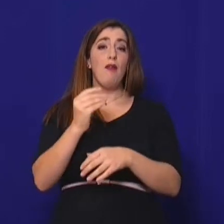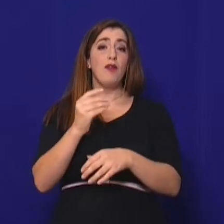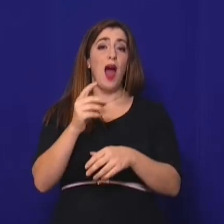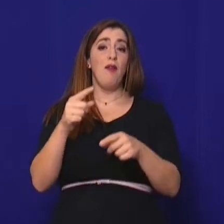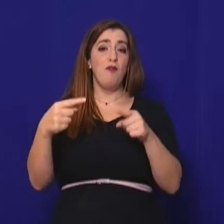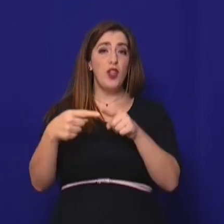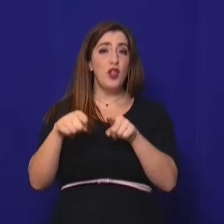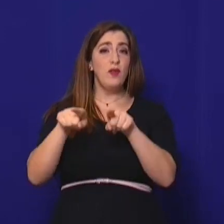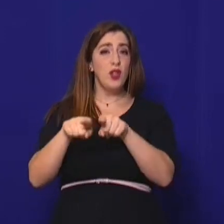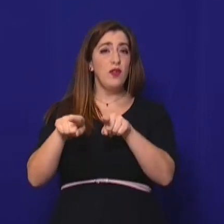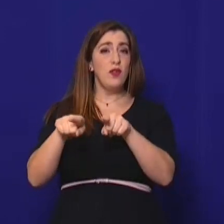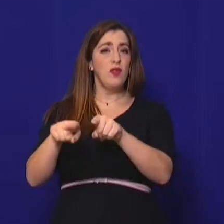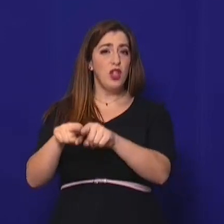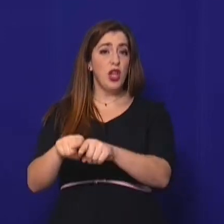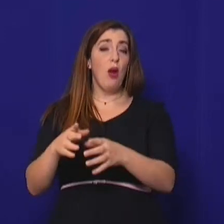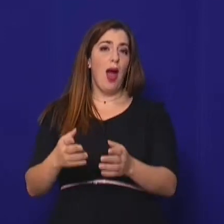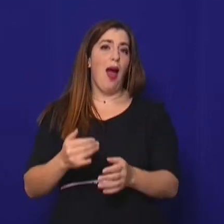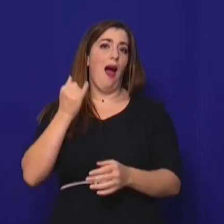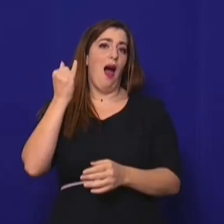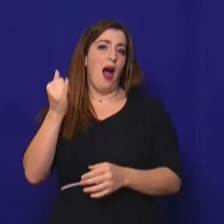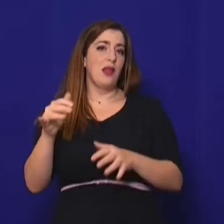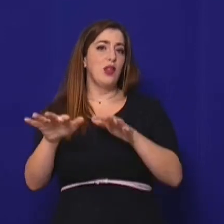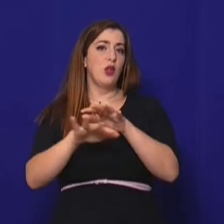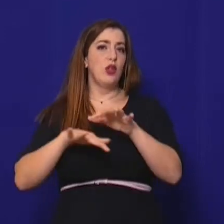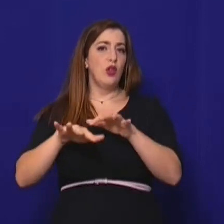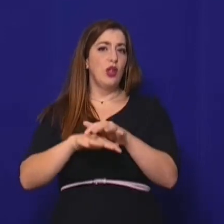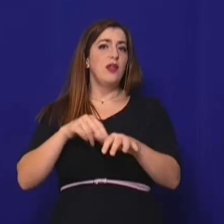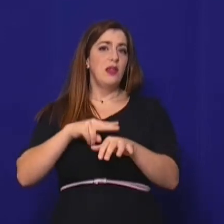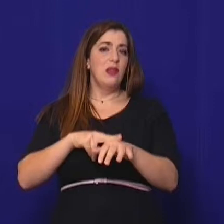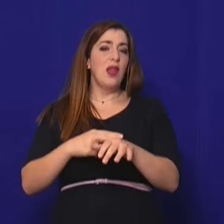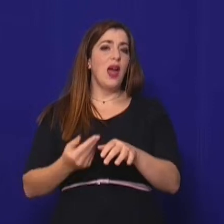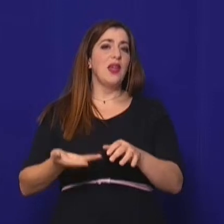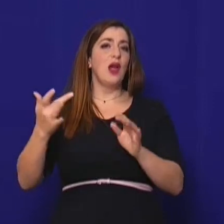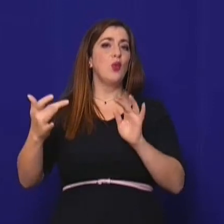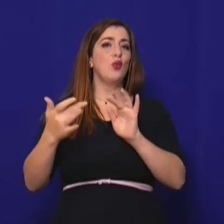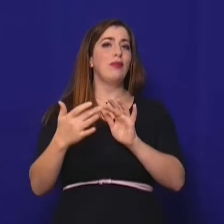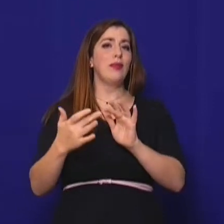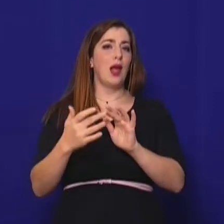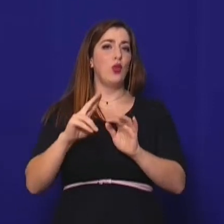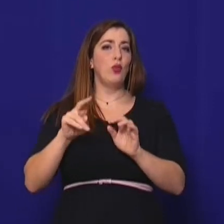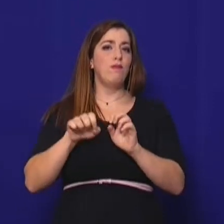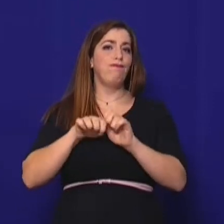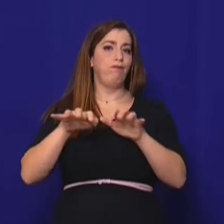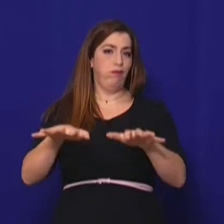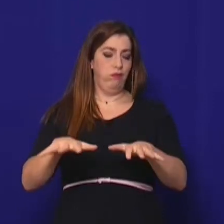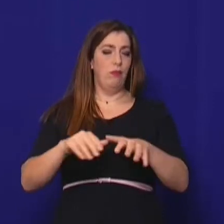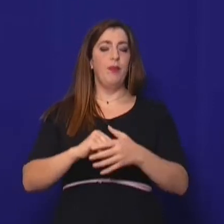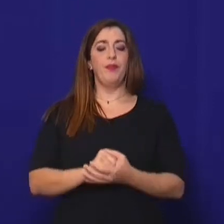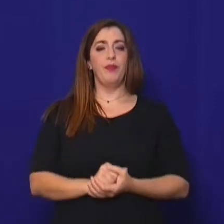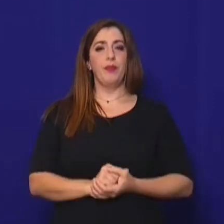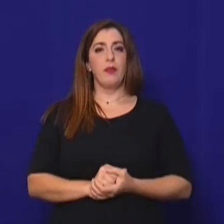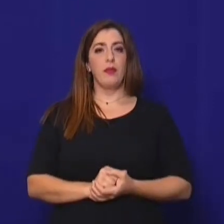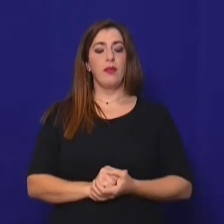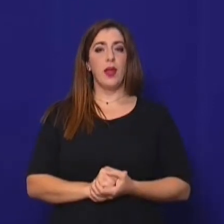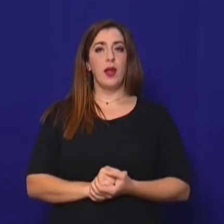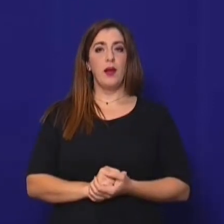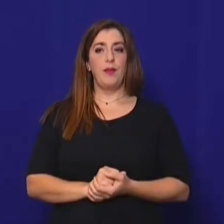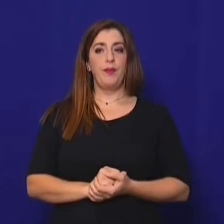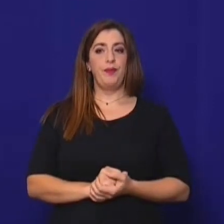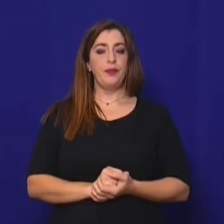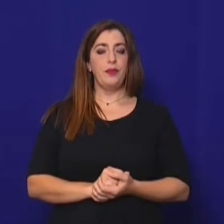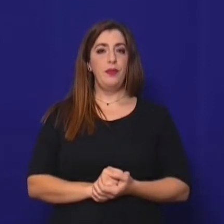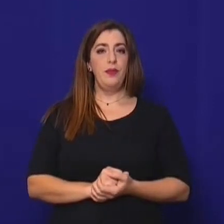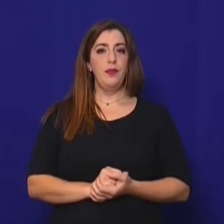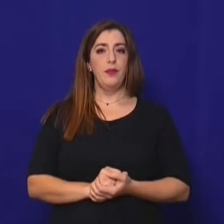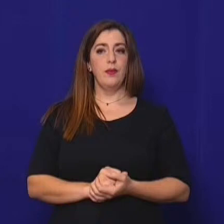Allura importanti li aħna nieħdu ħsieb speċjalment fejn ikun hemm każi li huma pożittivi. Qed ukoll